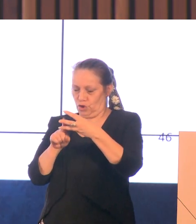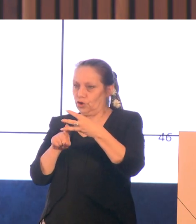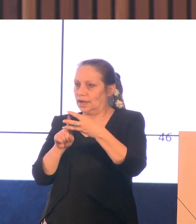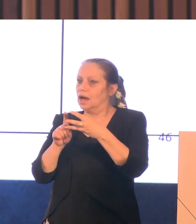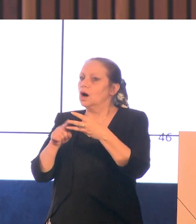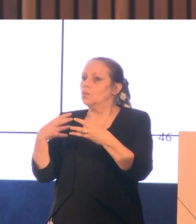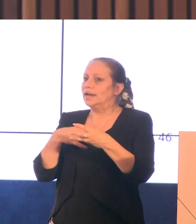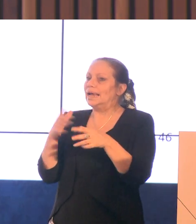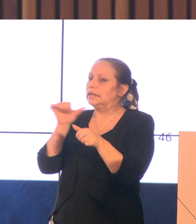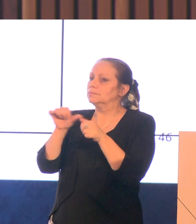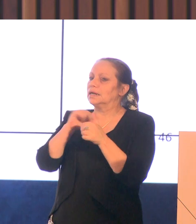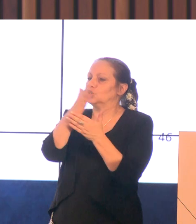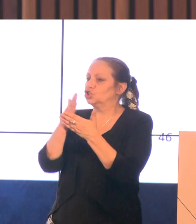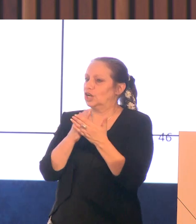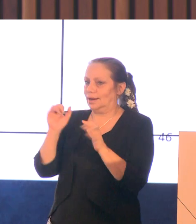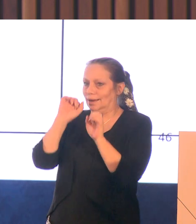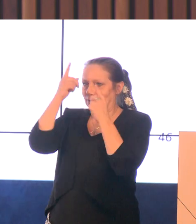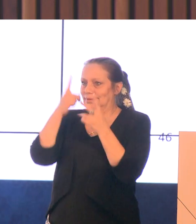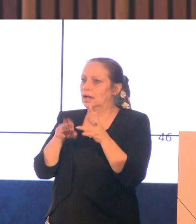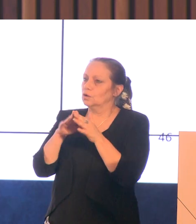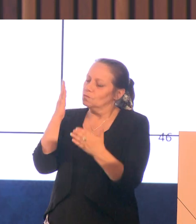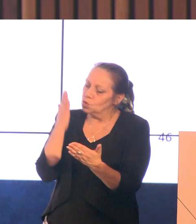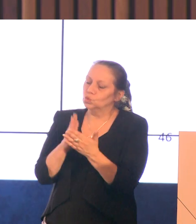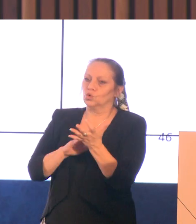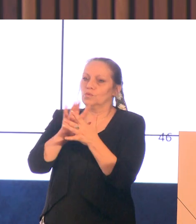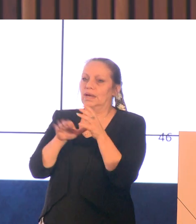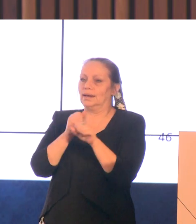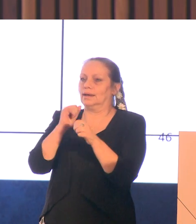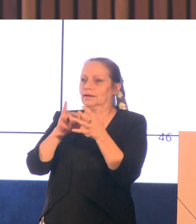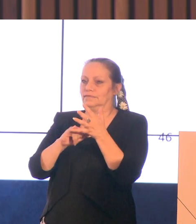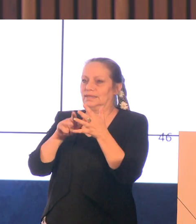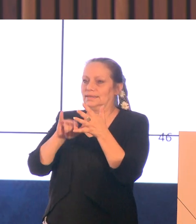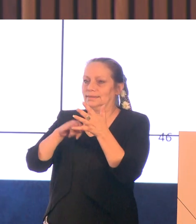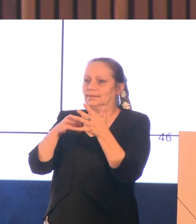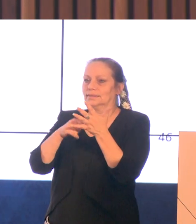and shared understanding of the true meaning of sustainability.